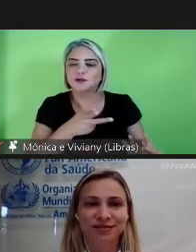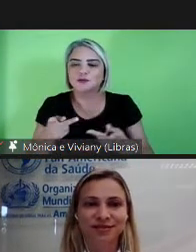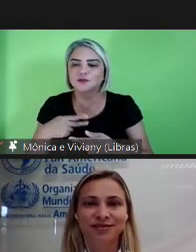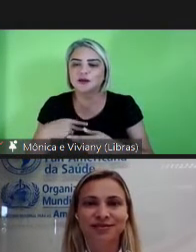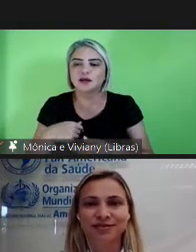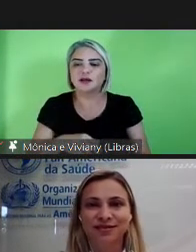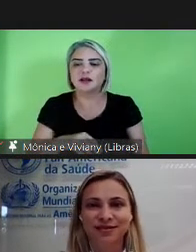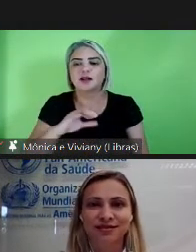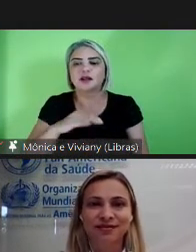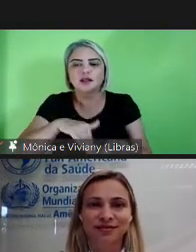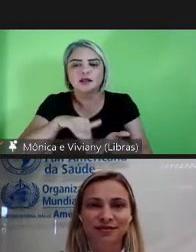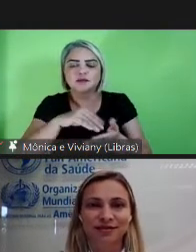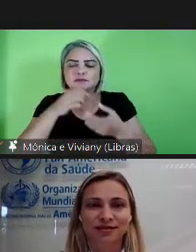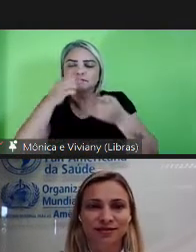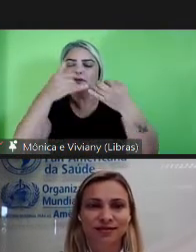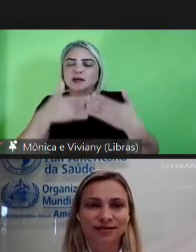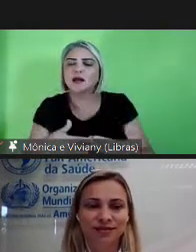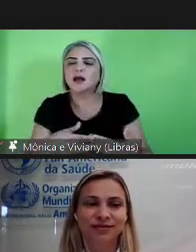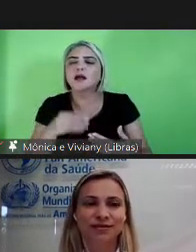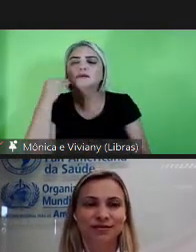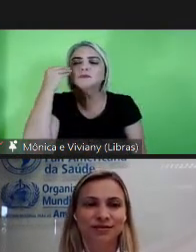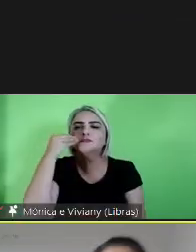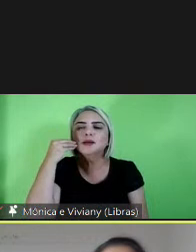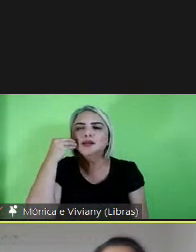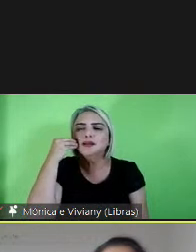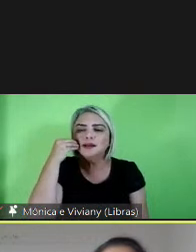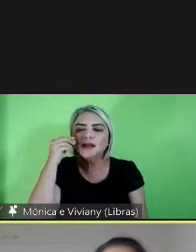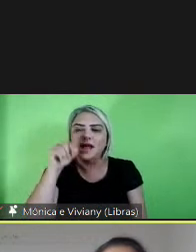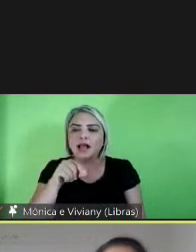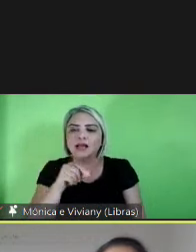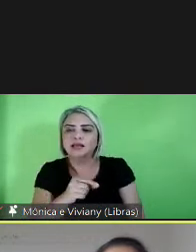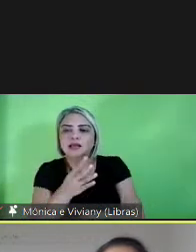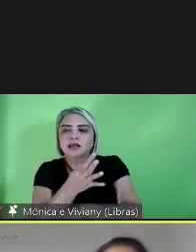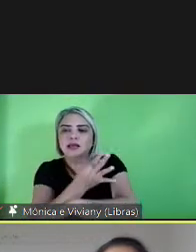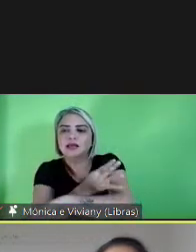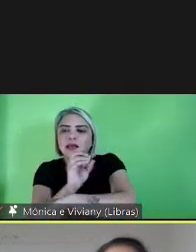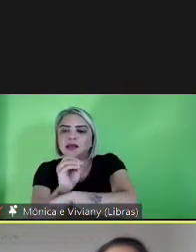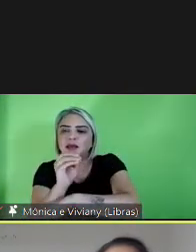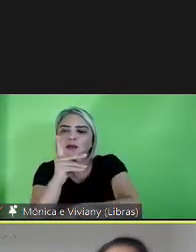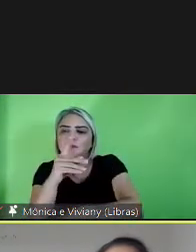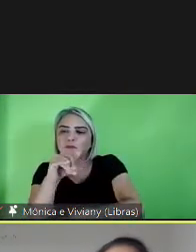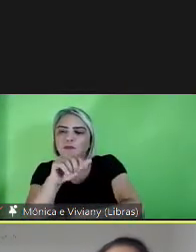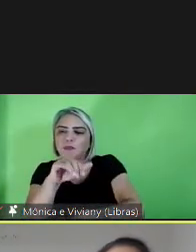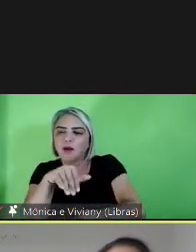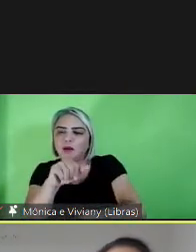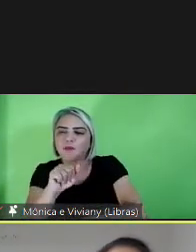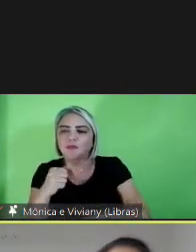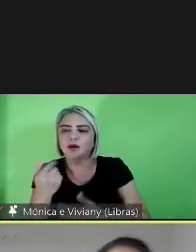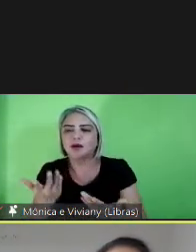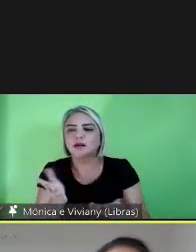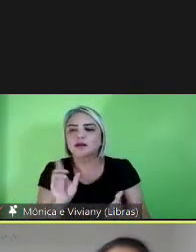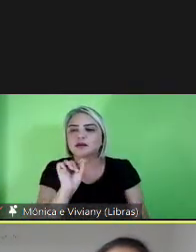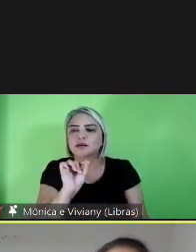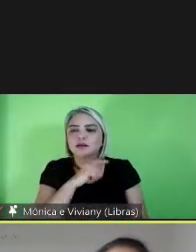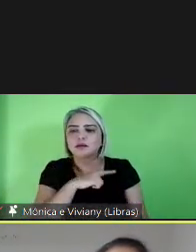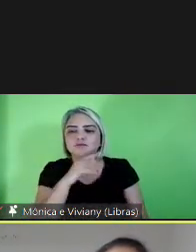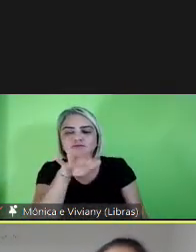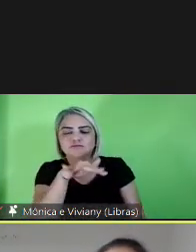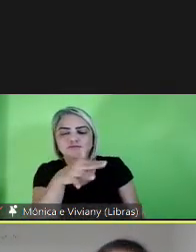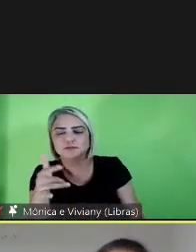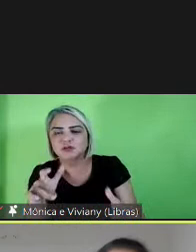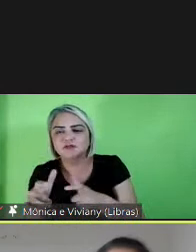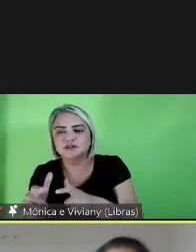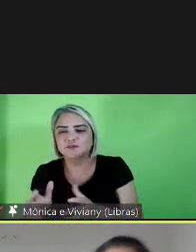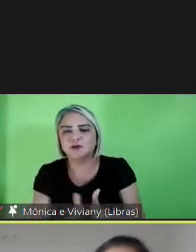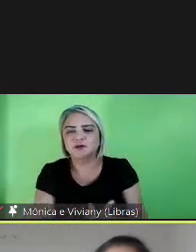to receive this invitation from Segan to talk a little bit about the experience here in Palmas, Tocantins, about this mapping of